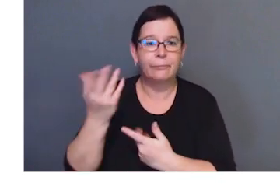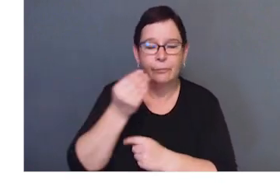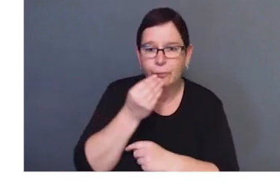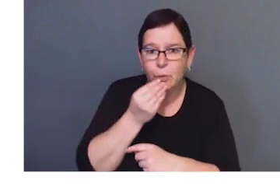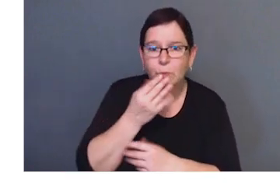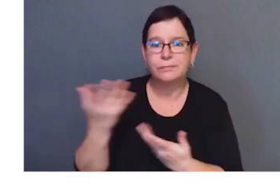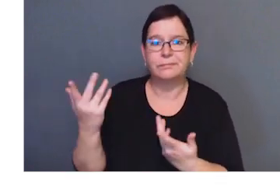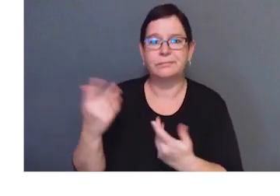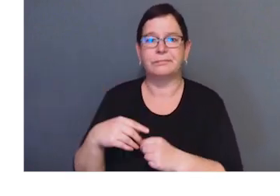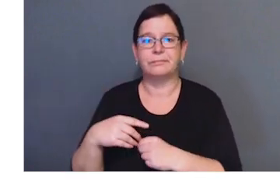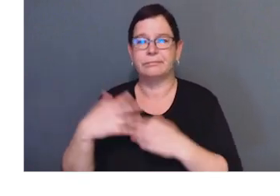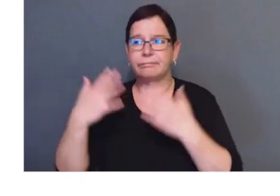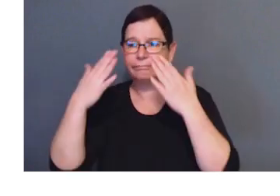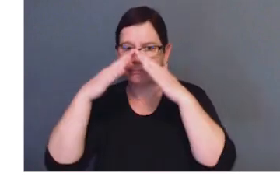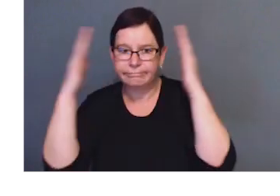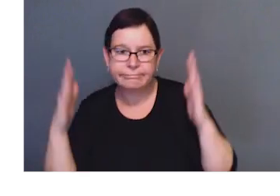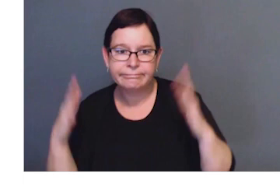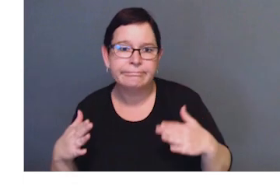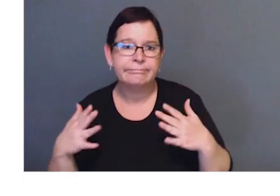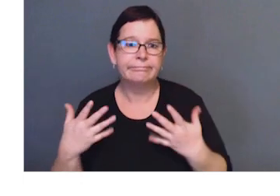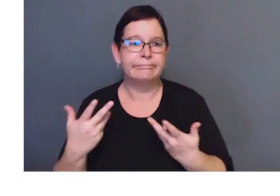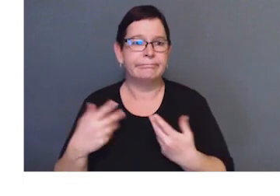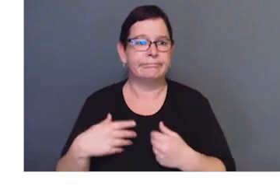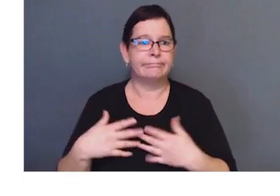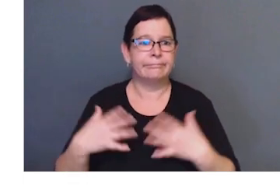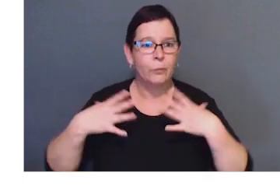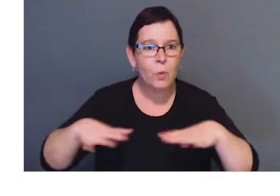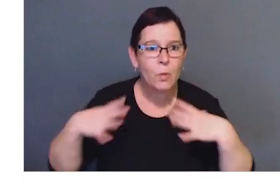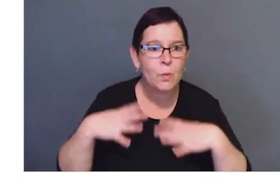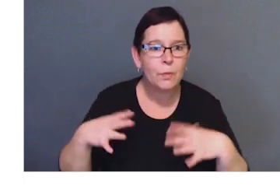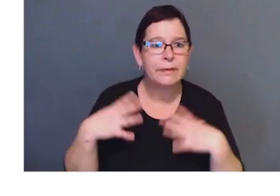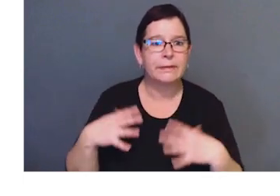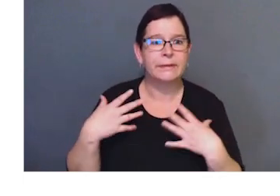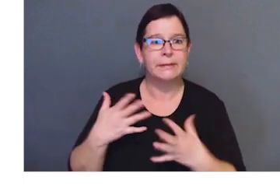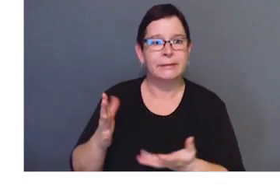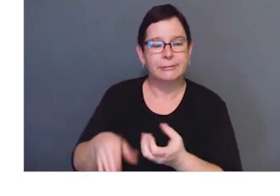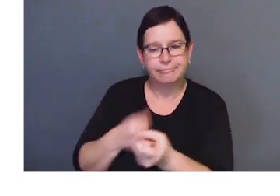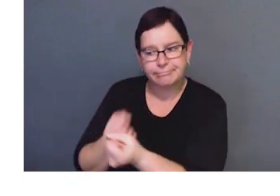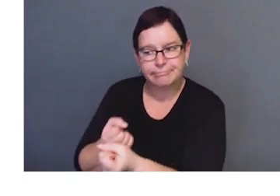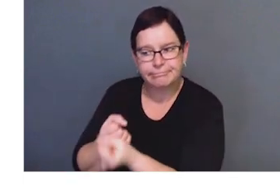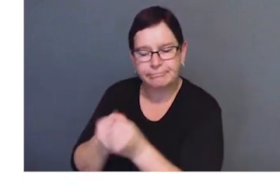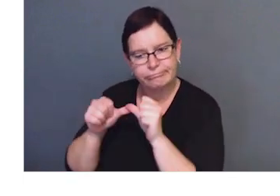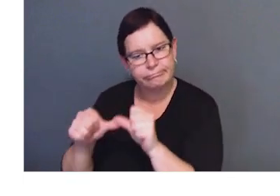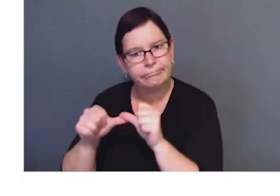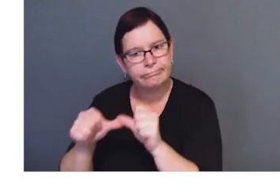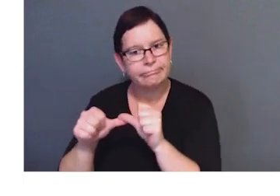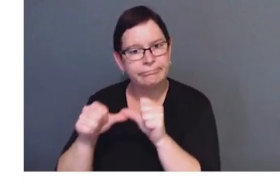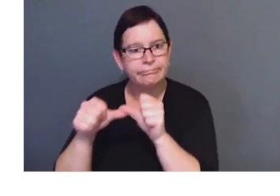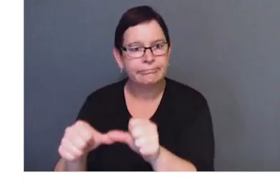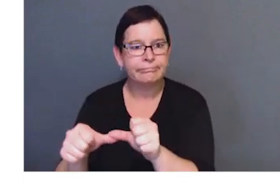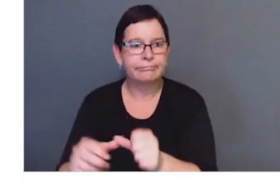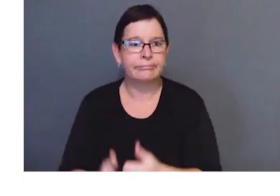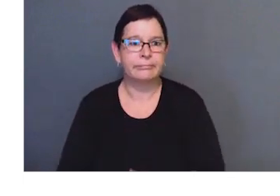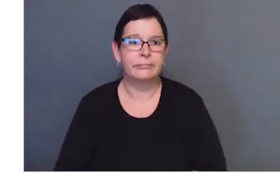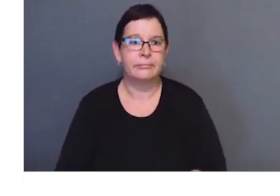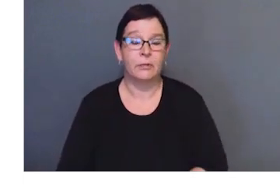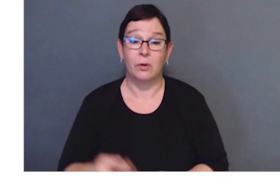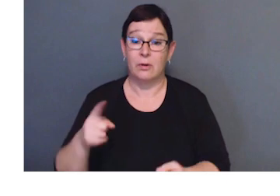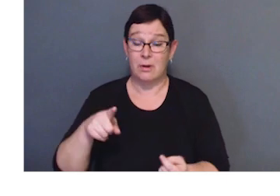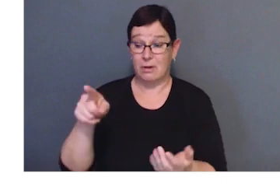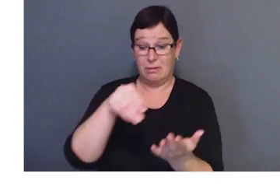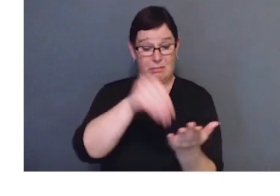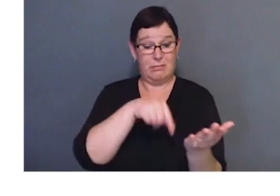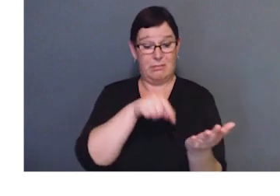and clothing. When claiming the Canada Caregiver Credit, the CRA may ask for a signed statement for